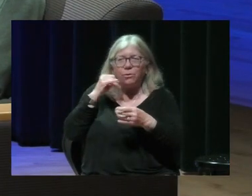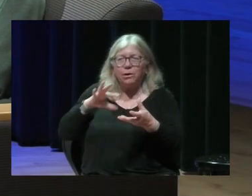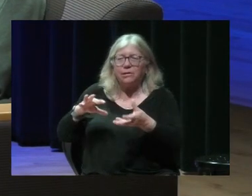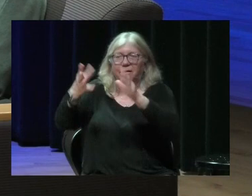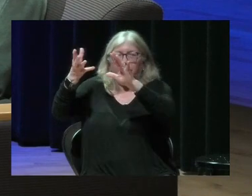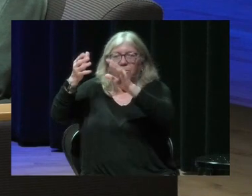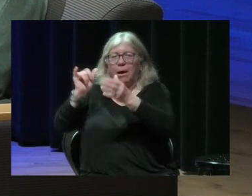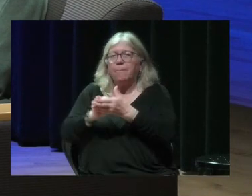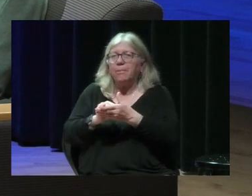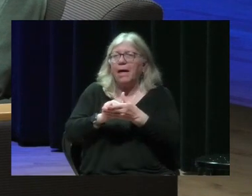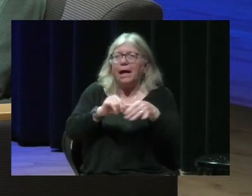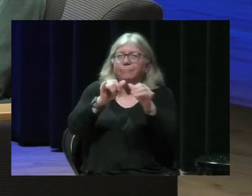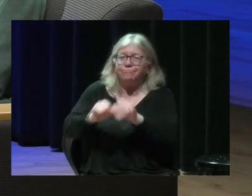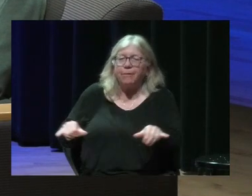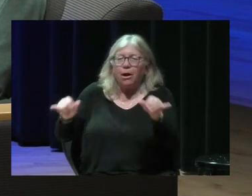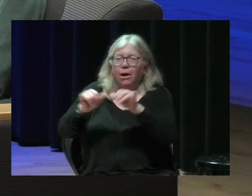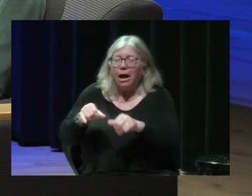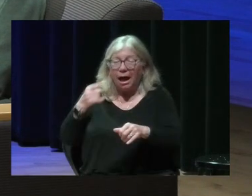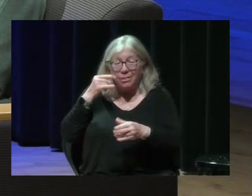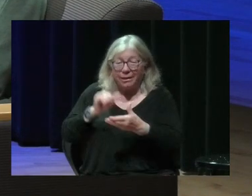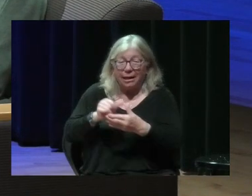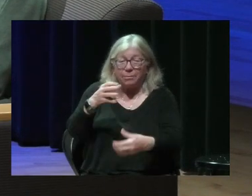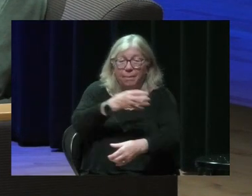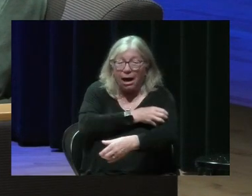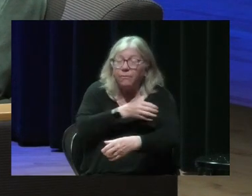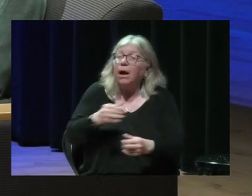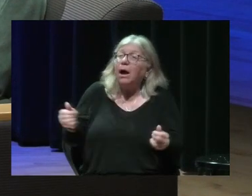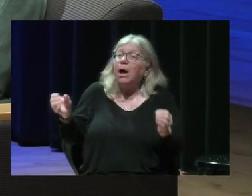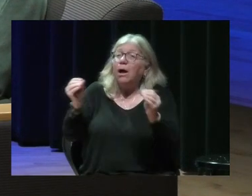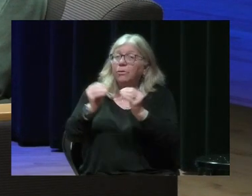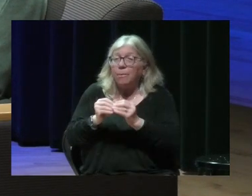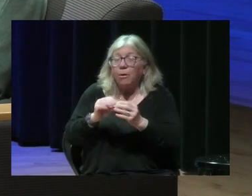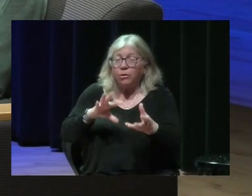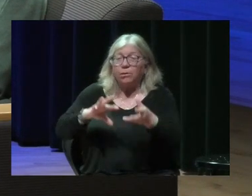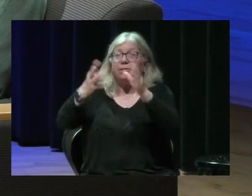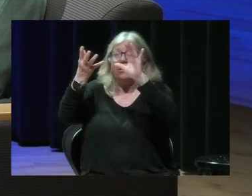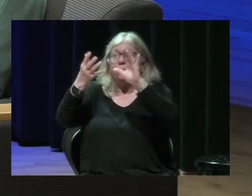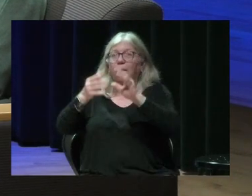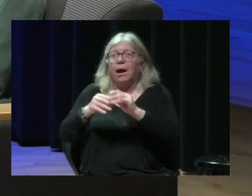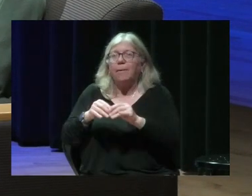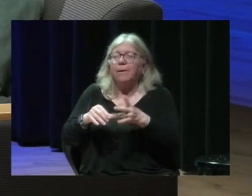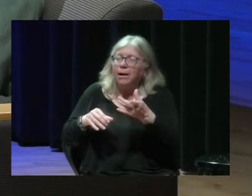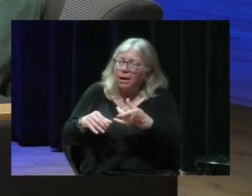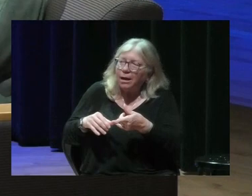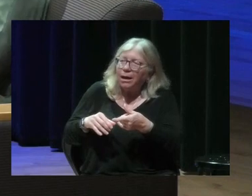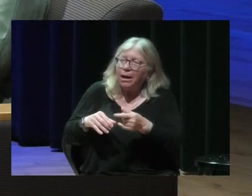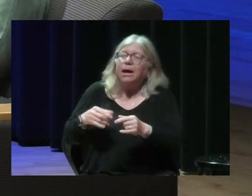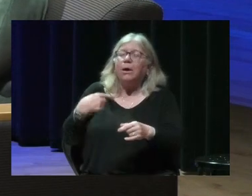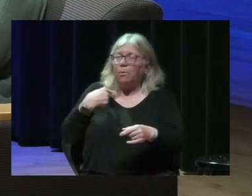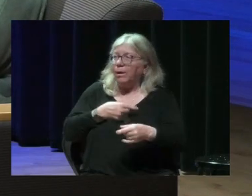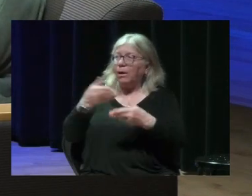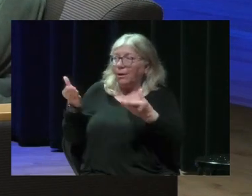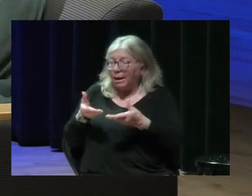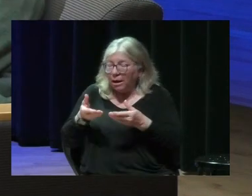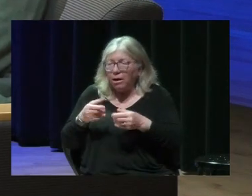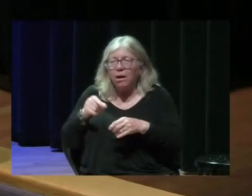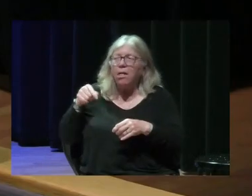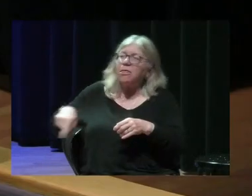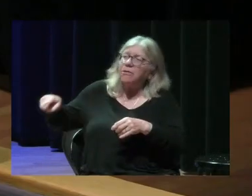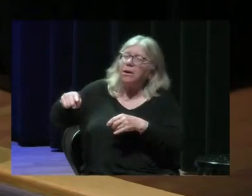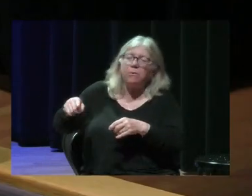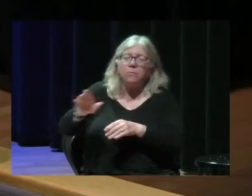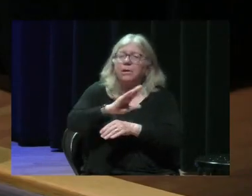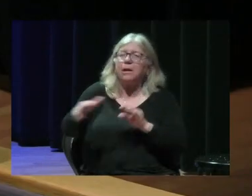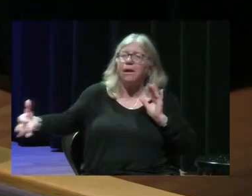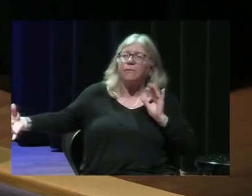narrative, I really do think that's powerful. The more we can disrupt that narrative that like, We're over here and they're over there and never the two